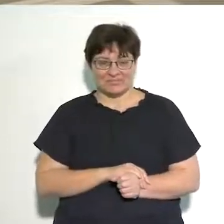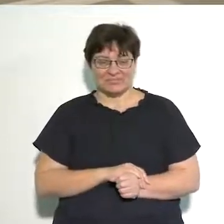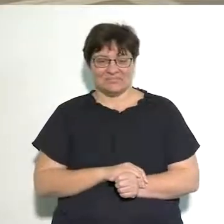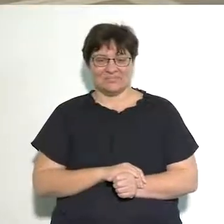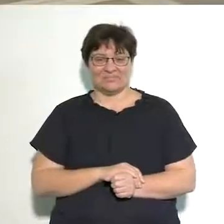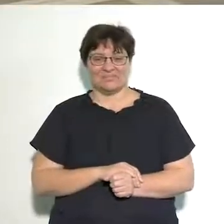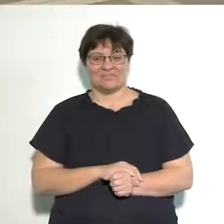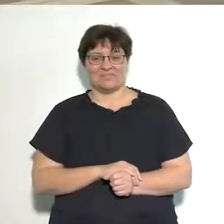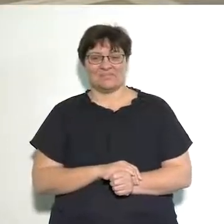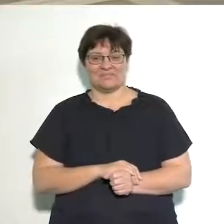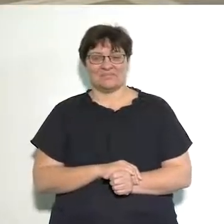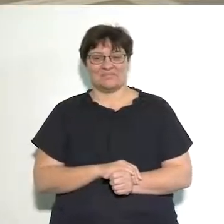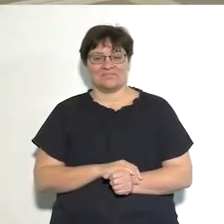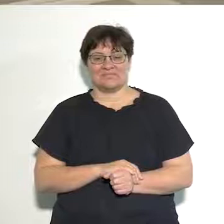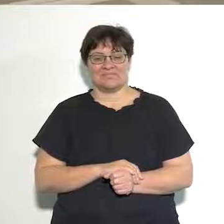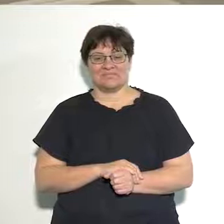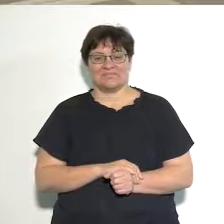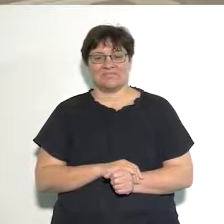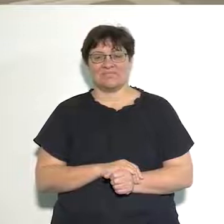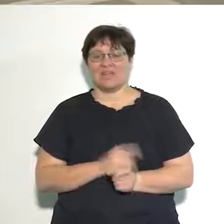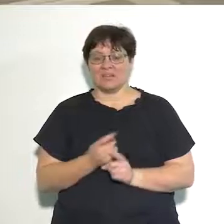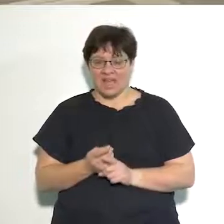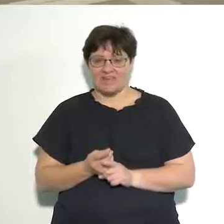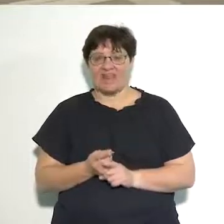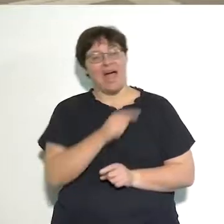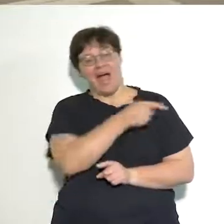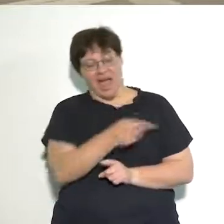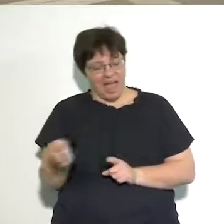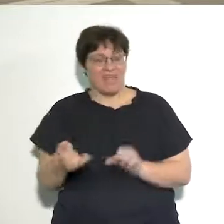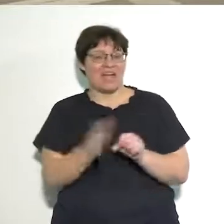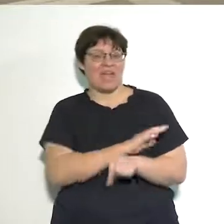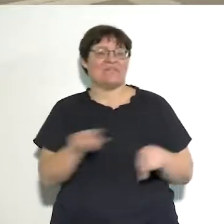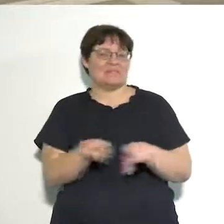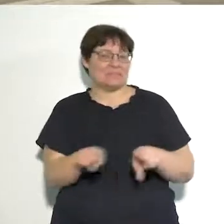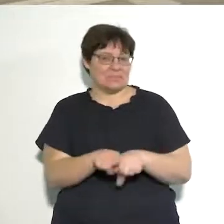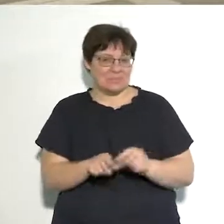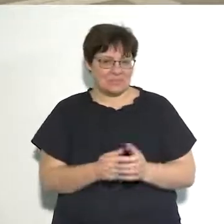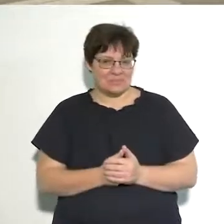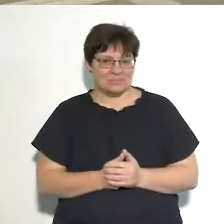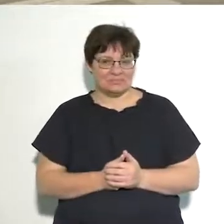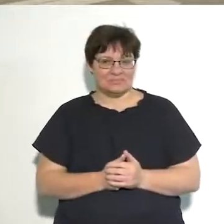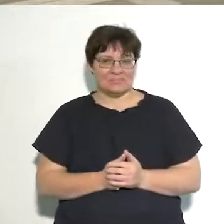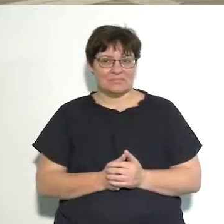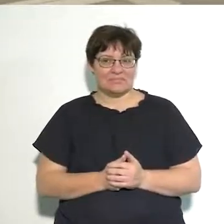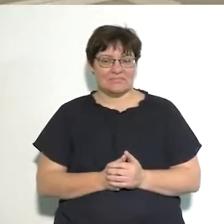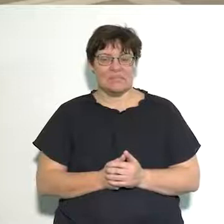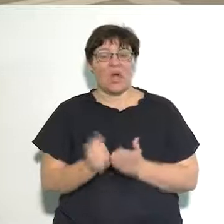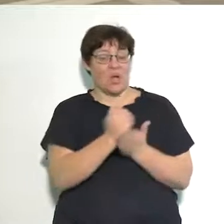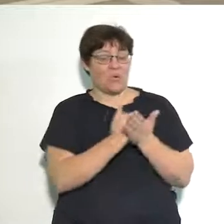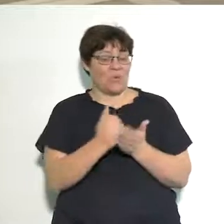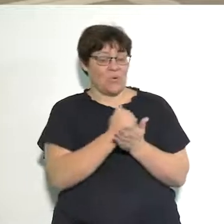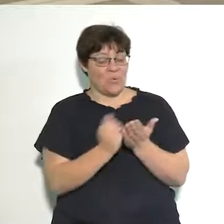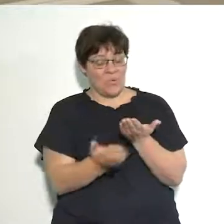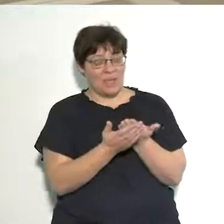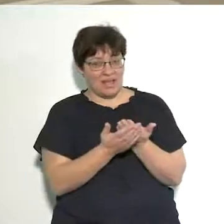the number 4. You will then cover the rest of your matchboxes. Apply some glue to